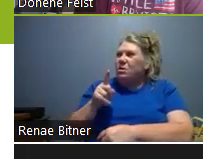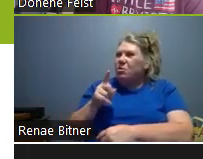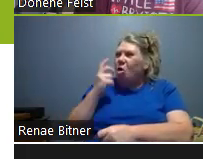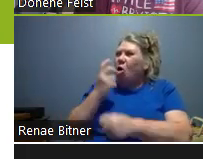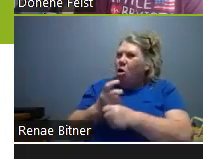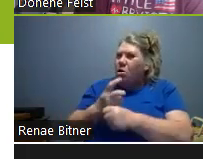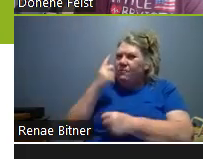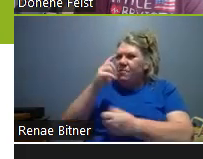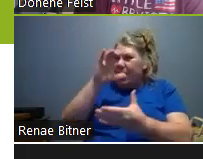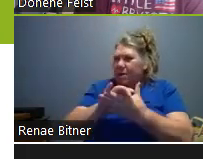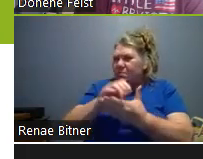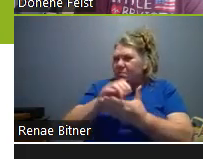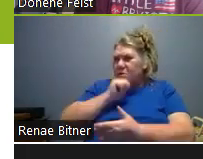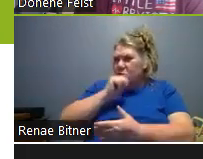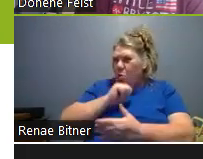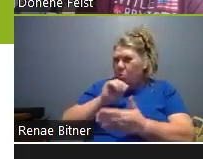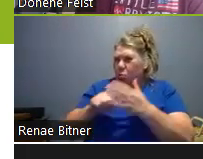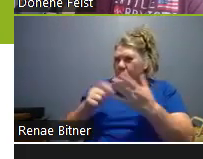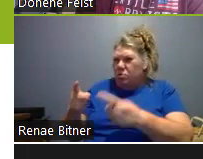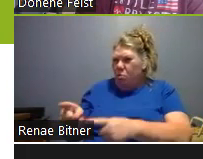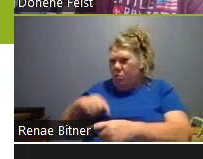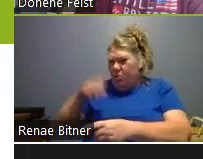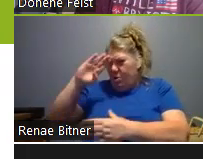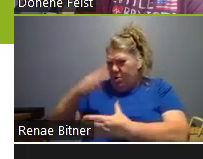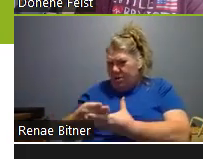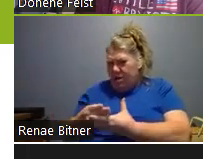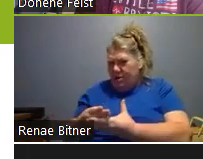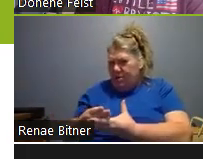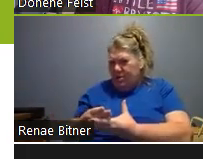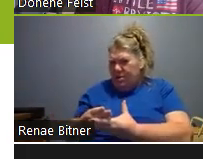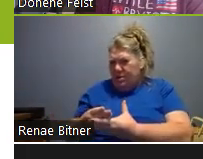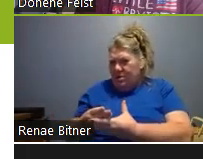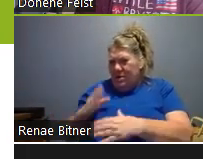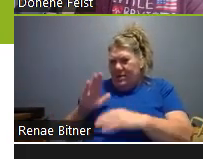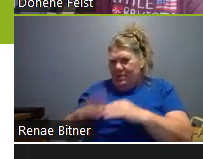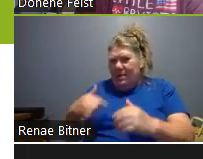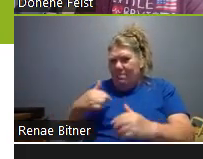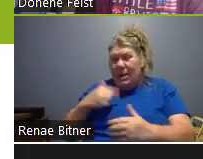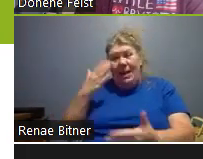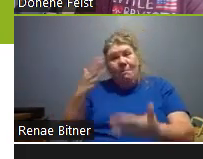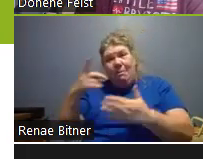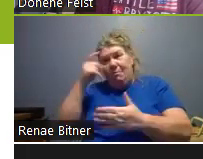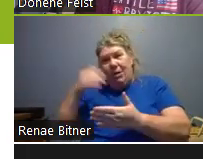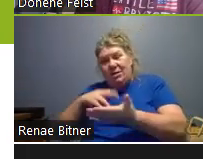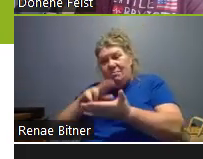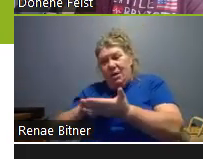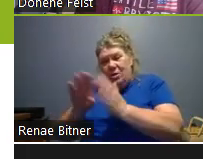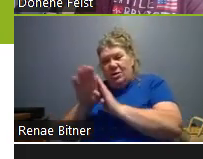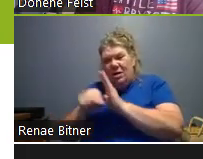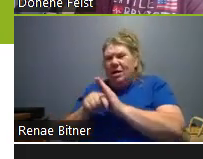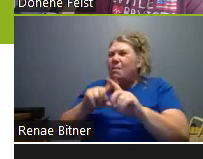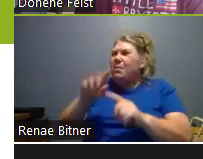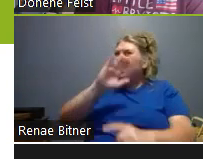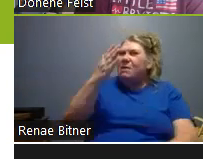my husband to cope with what was happening under our roof than I did. And maybe it was the nursing background or not, but I'll never forget